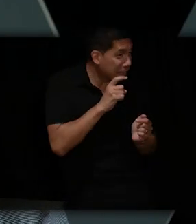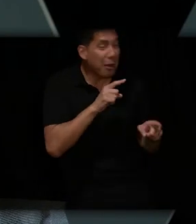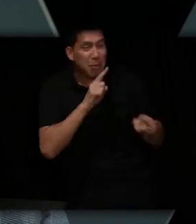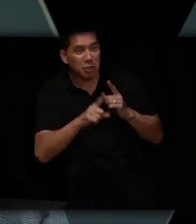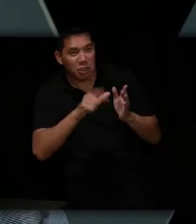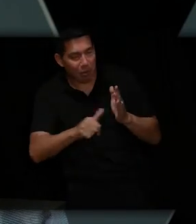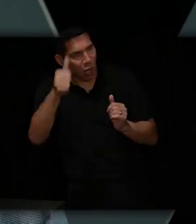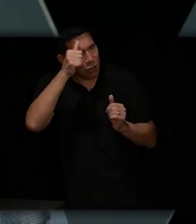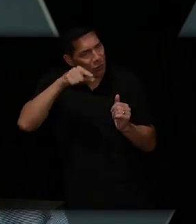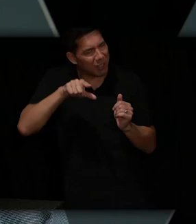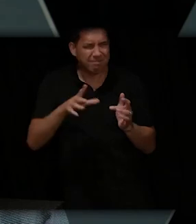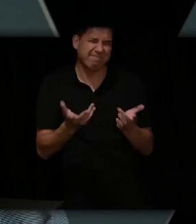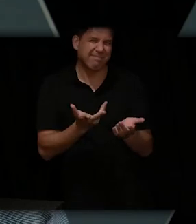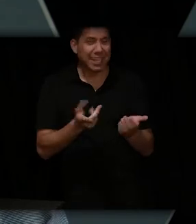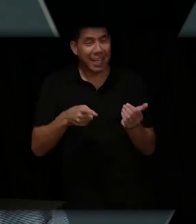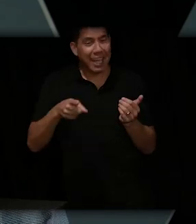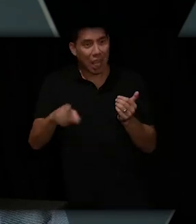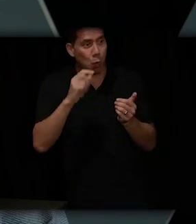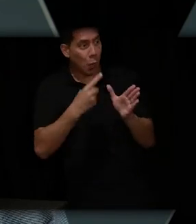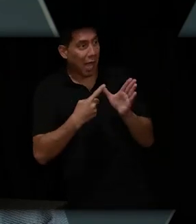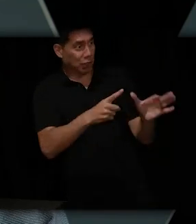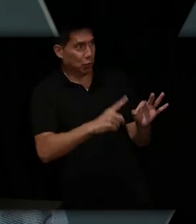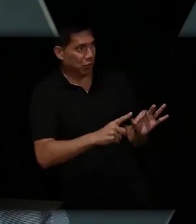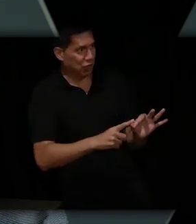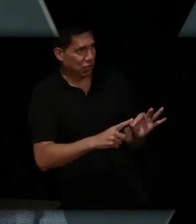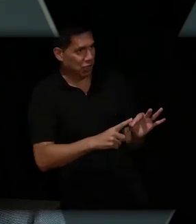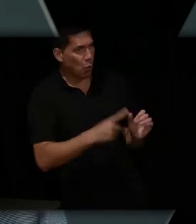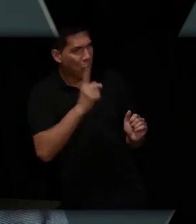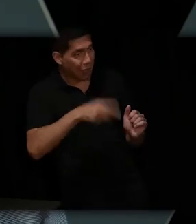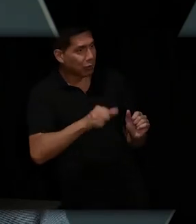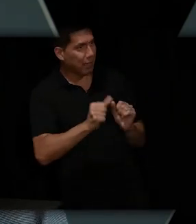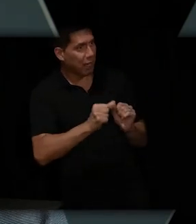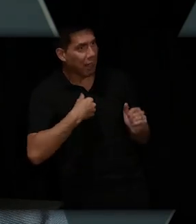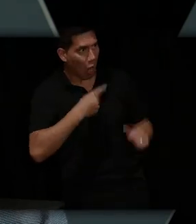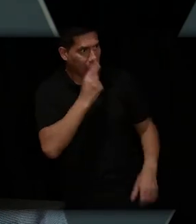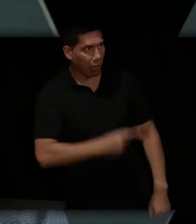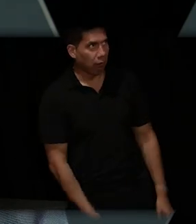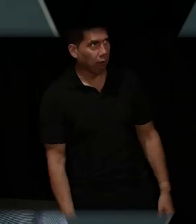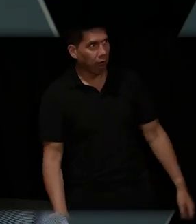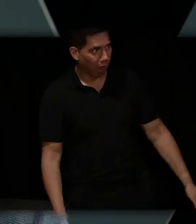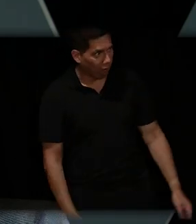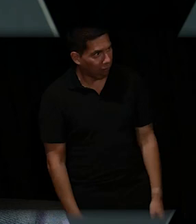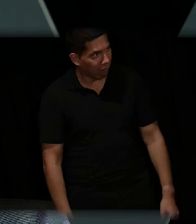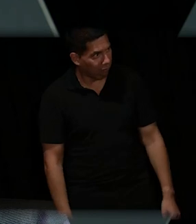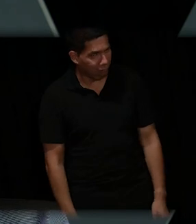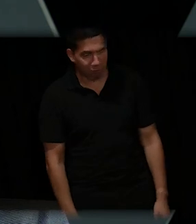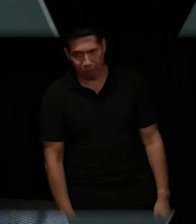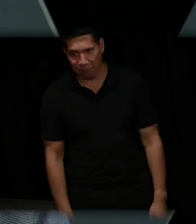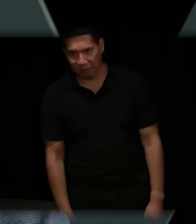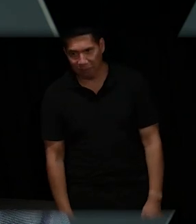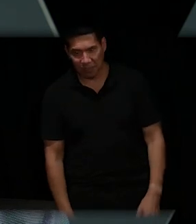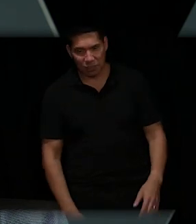he was going to answer the questions 1,000 times better than I could in, you know, late in the day trying to figure it